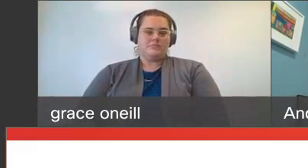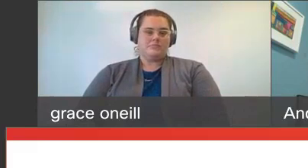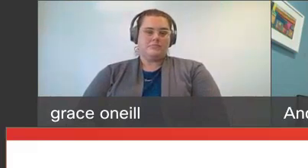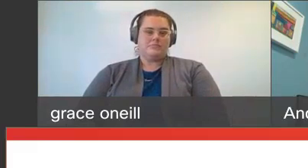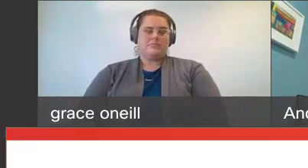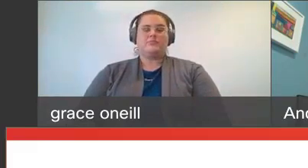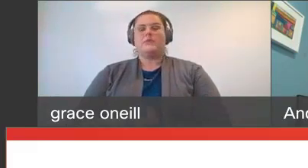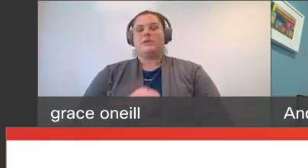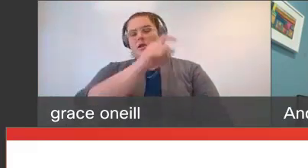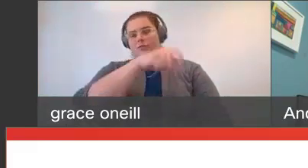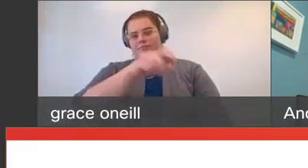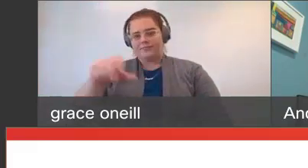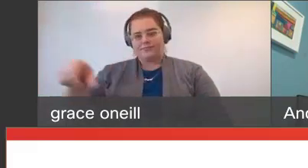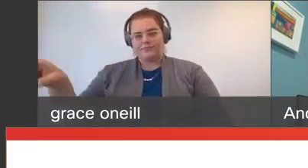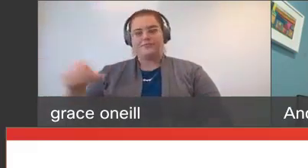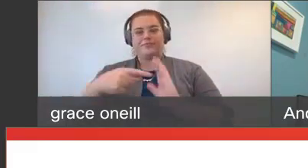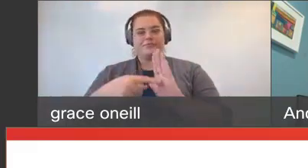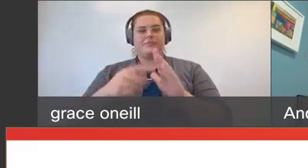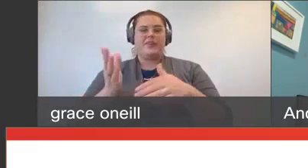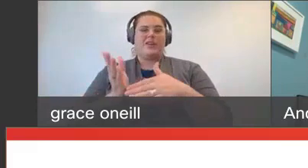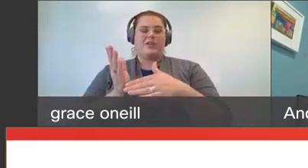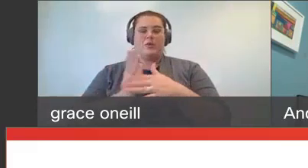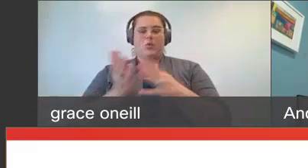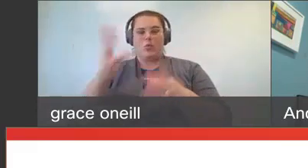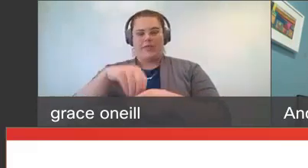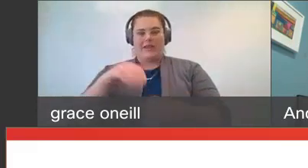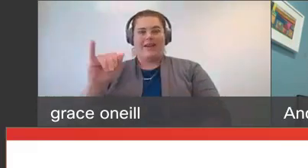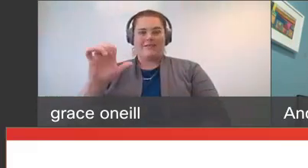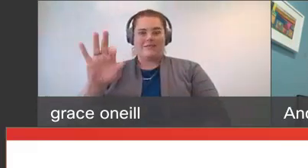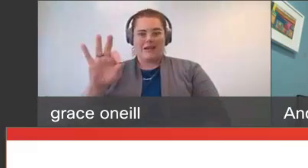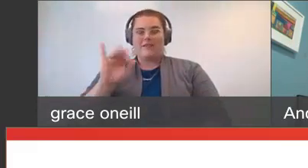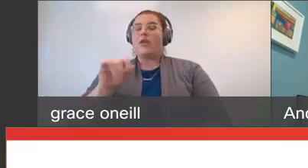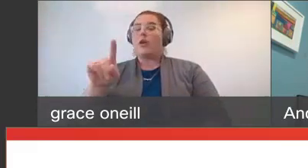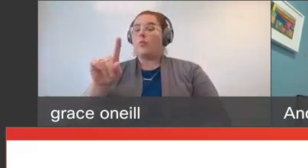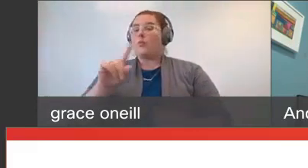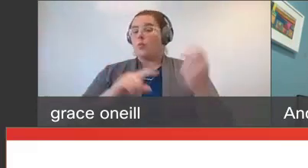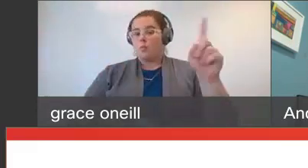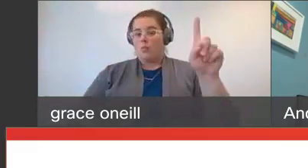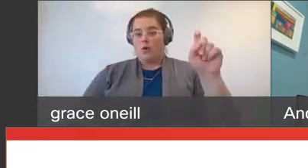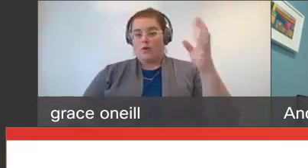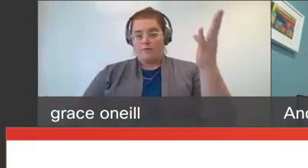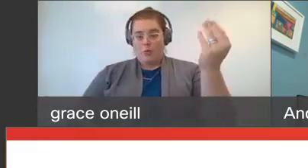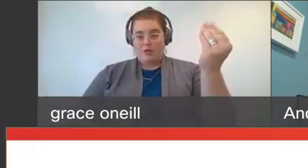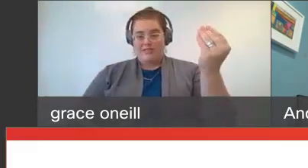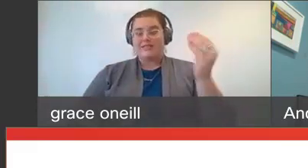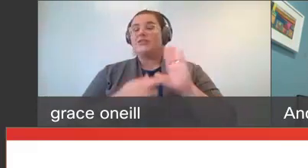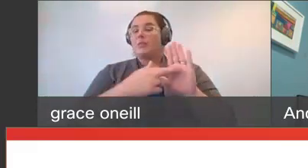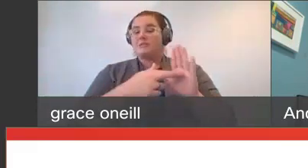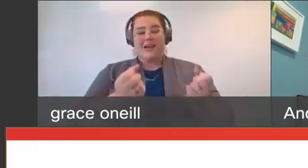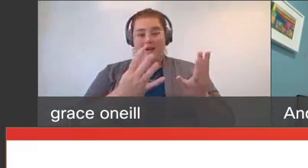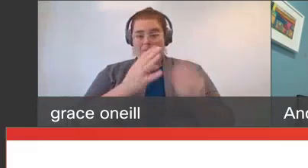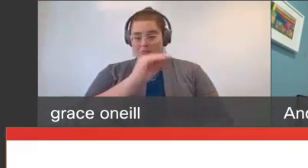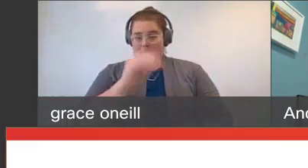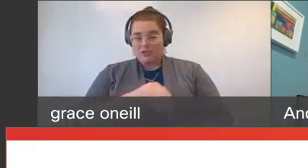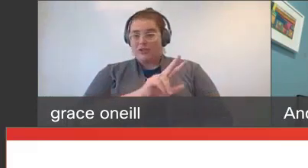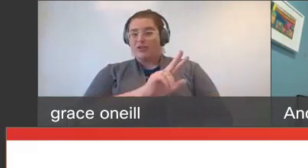So within ICS, those 114 people with COVID reflect about 38% of people in